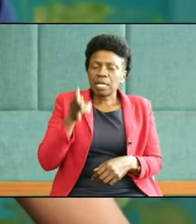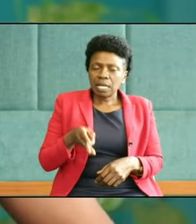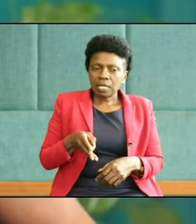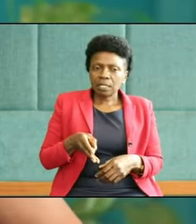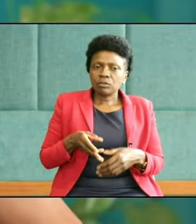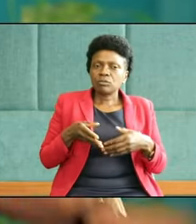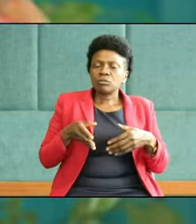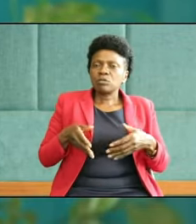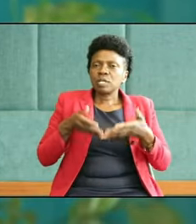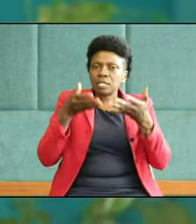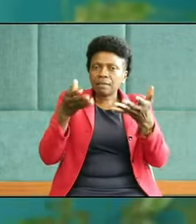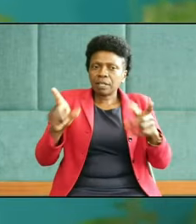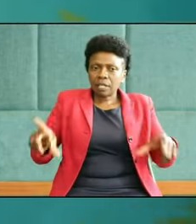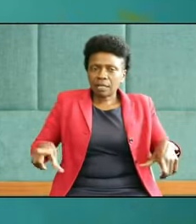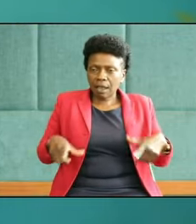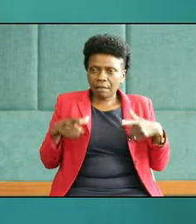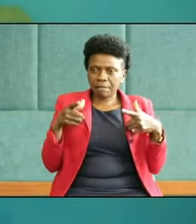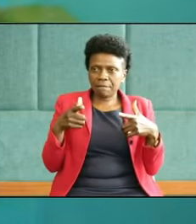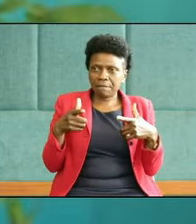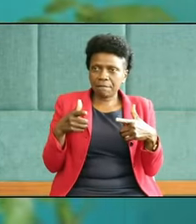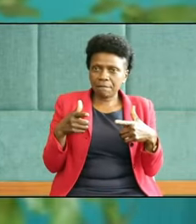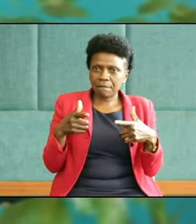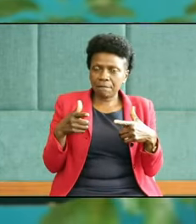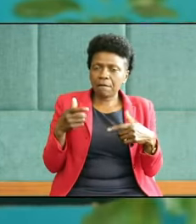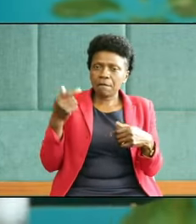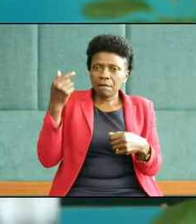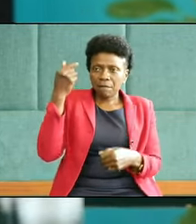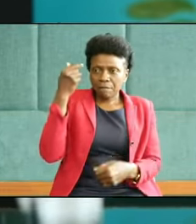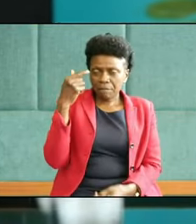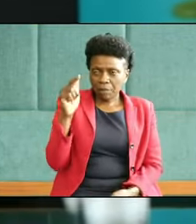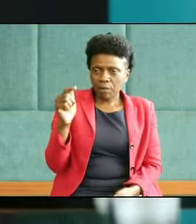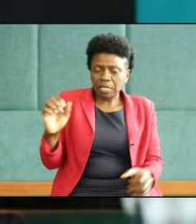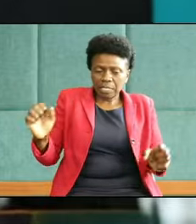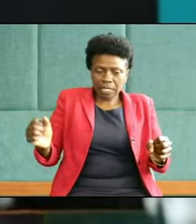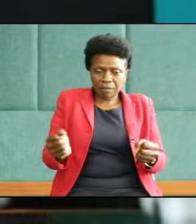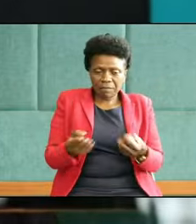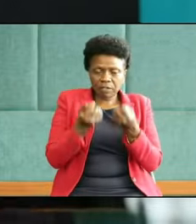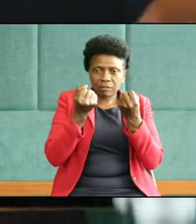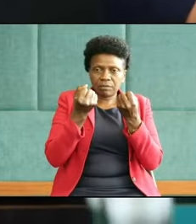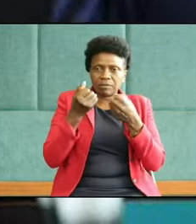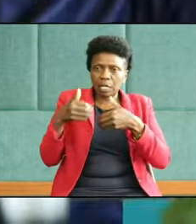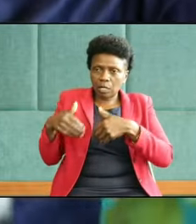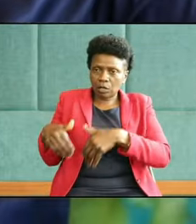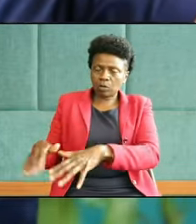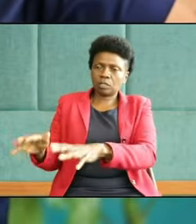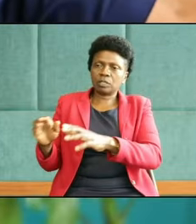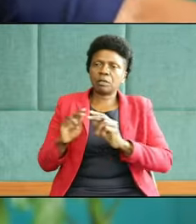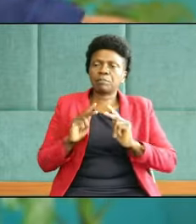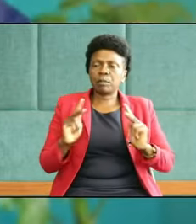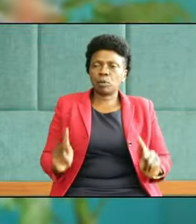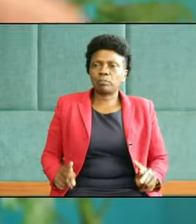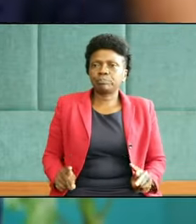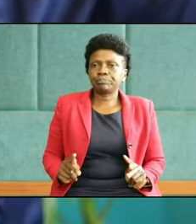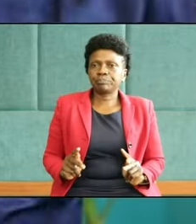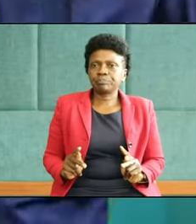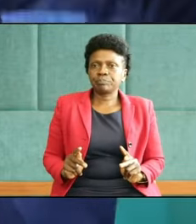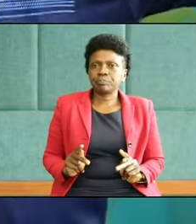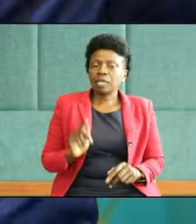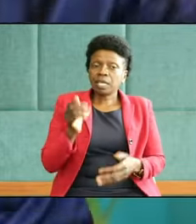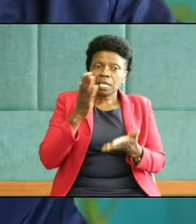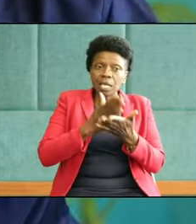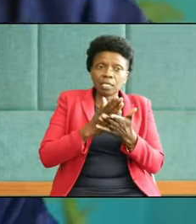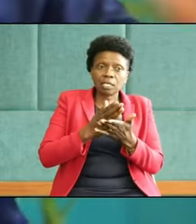priority in pursuit of the salvation of the lost. Do you agree with scripture? Yes or